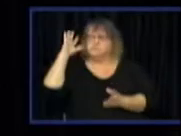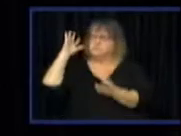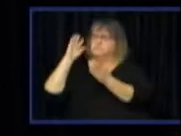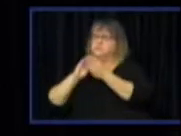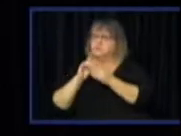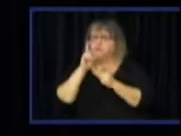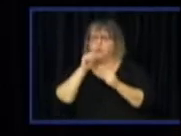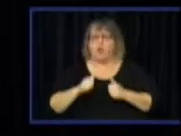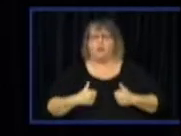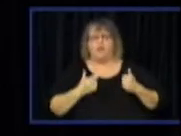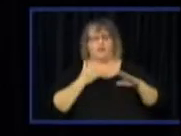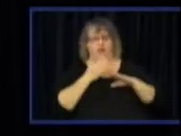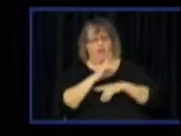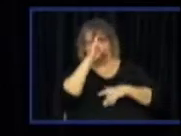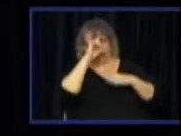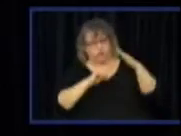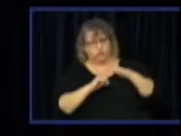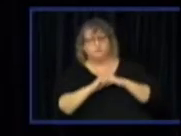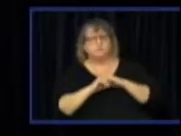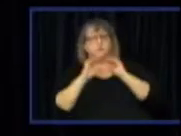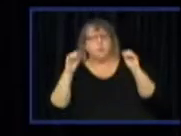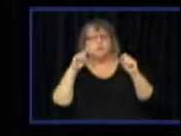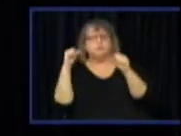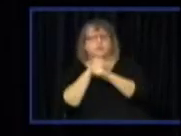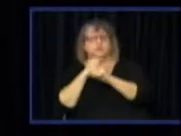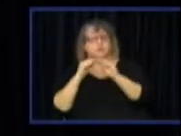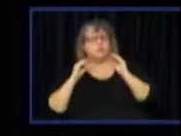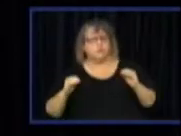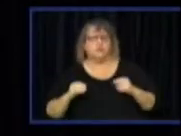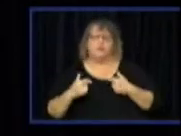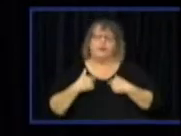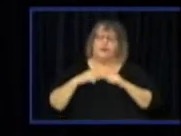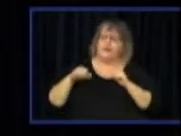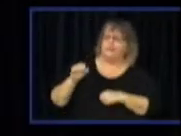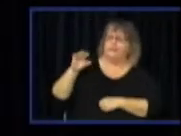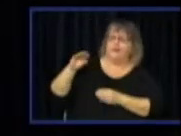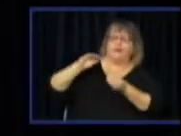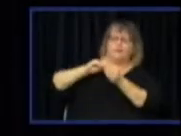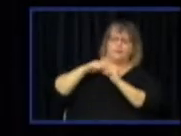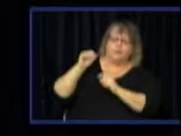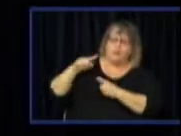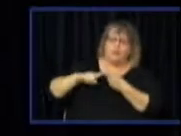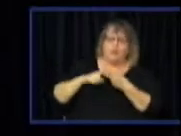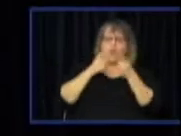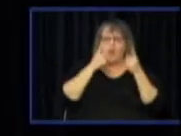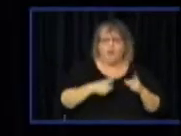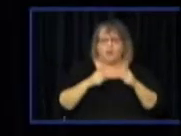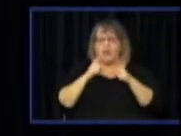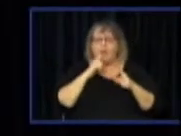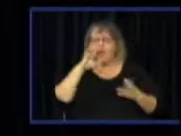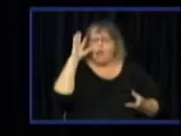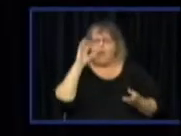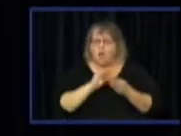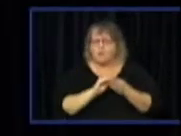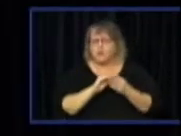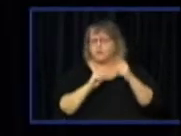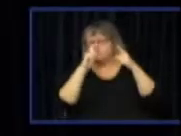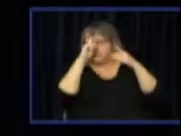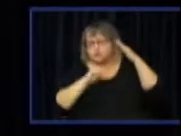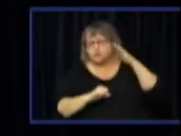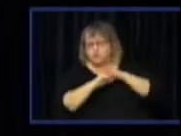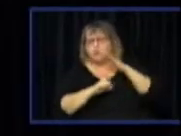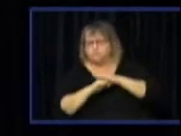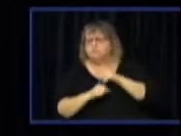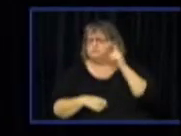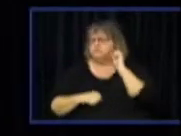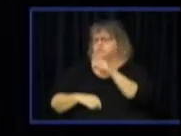who live chronically with stroke. So I could give you a lot of numbers about the incidence of stroke, meaning the number of strokes that occur,